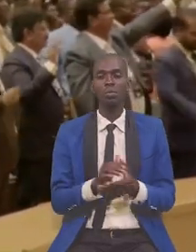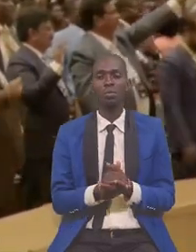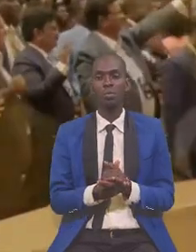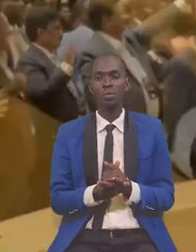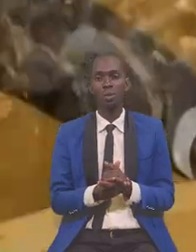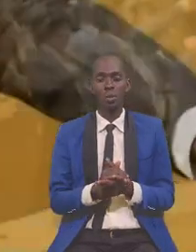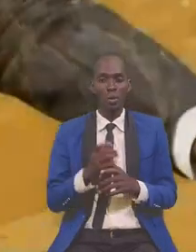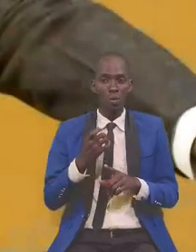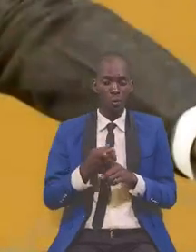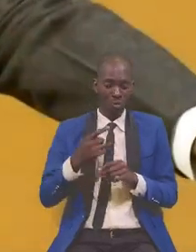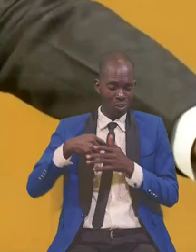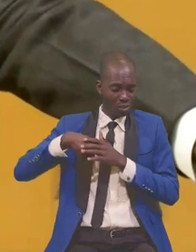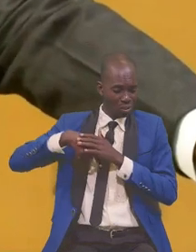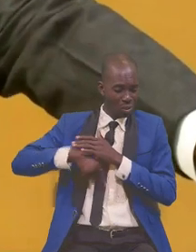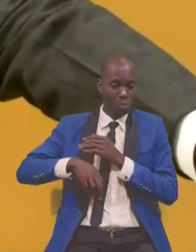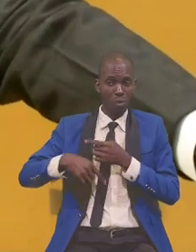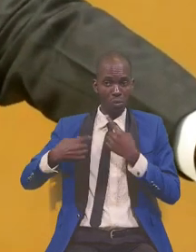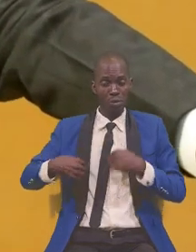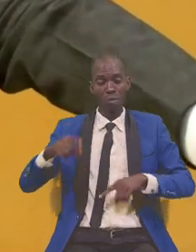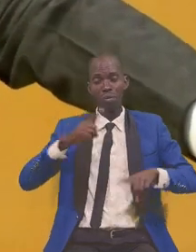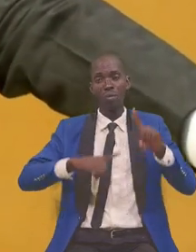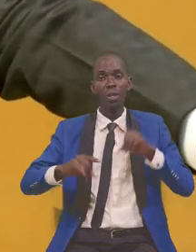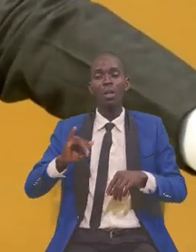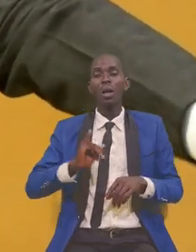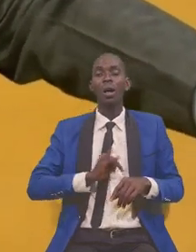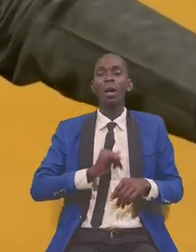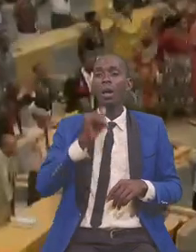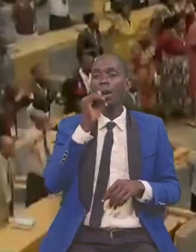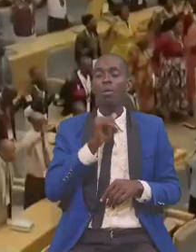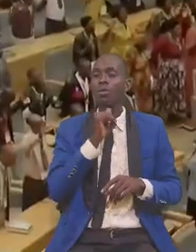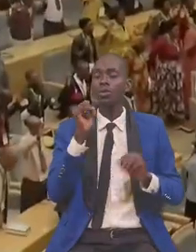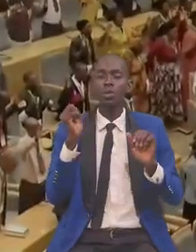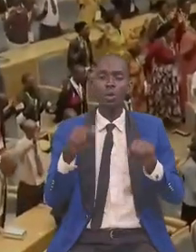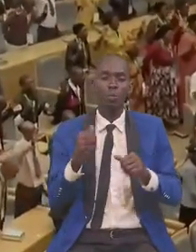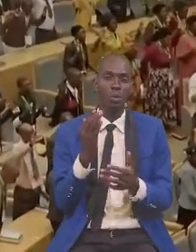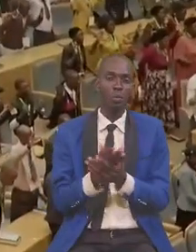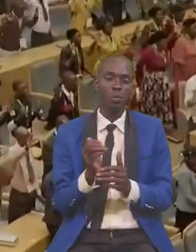From the depth of your heart, I am unstoppable.